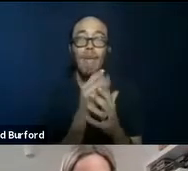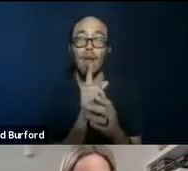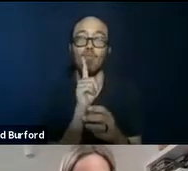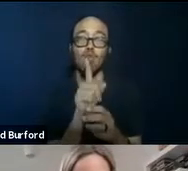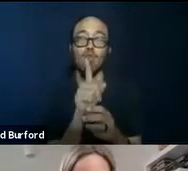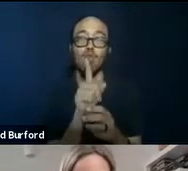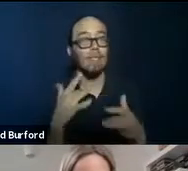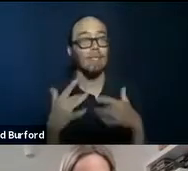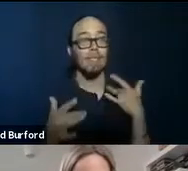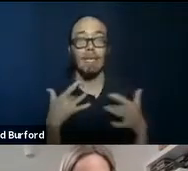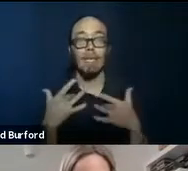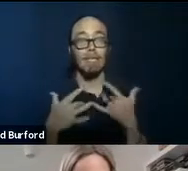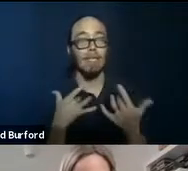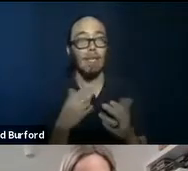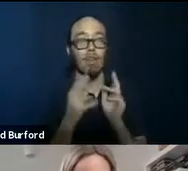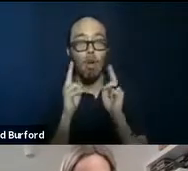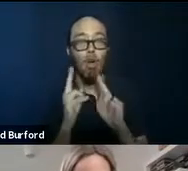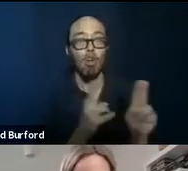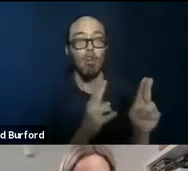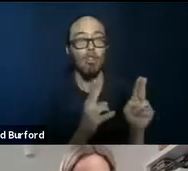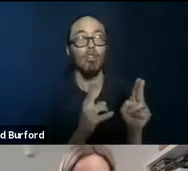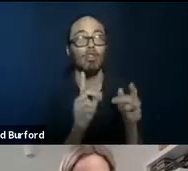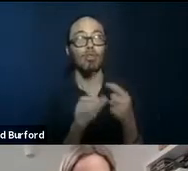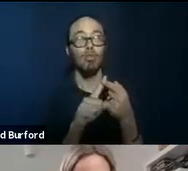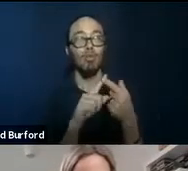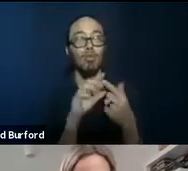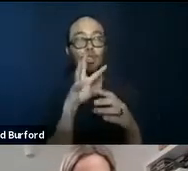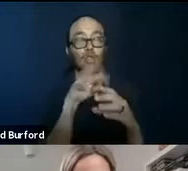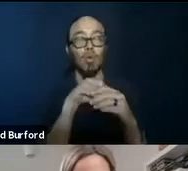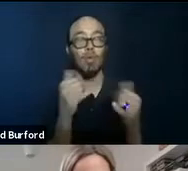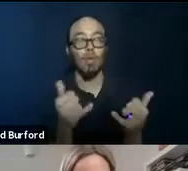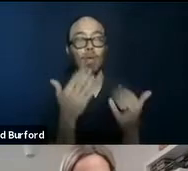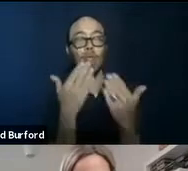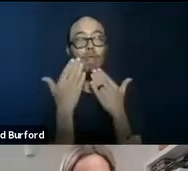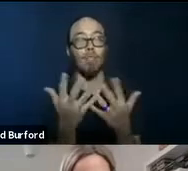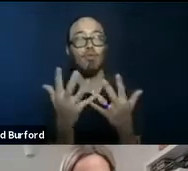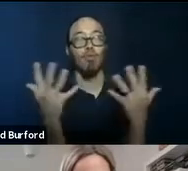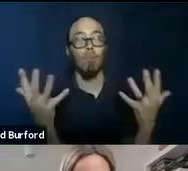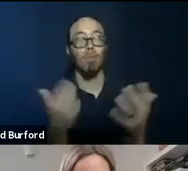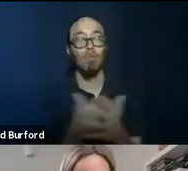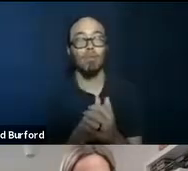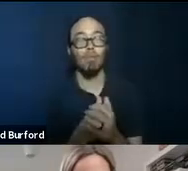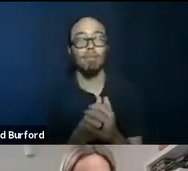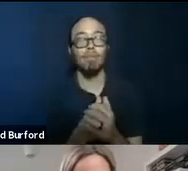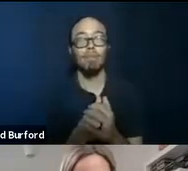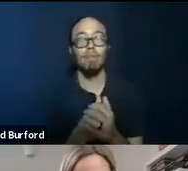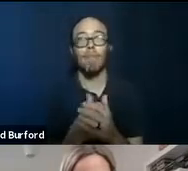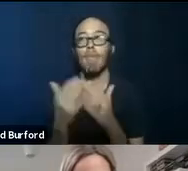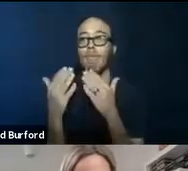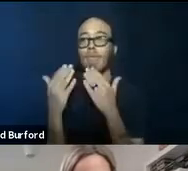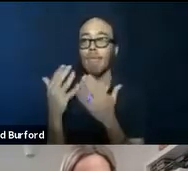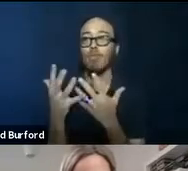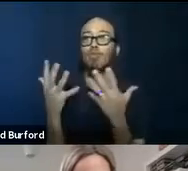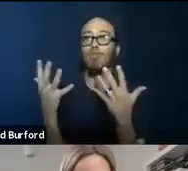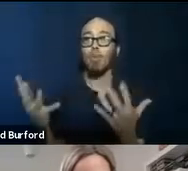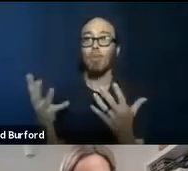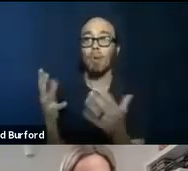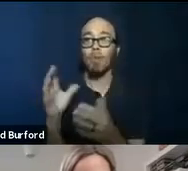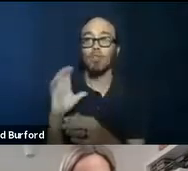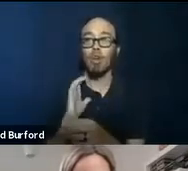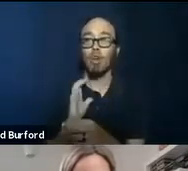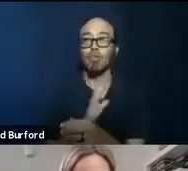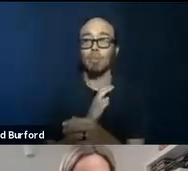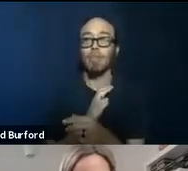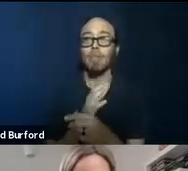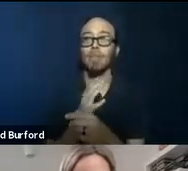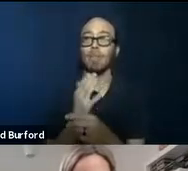so incredibly honored to be with you today. Thanks so much. Thank you very, very much, Congressman. And from what I